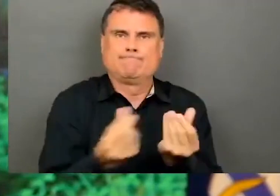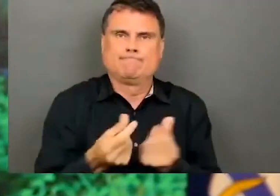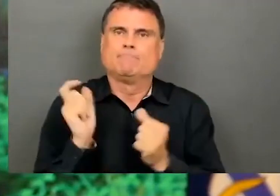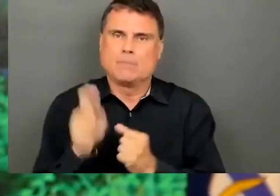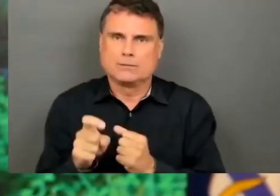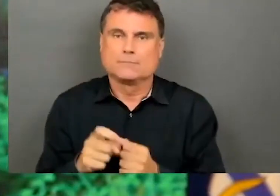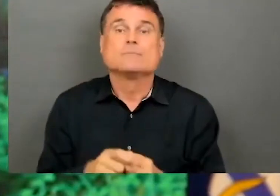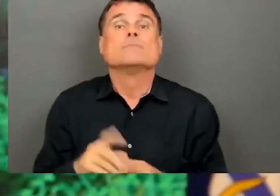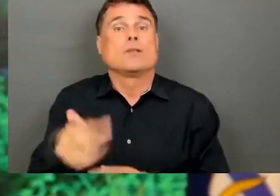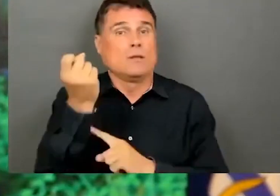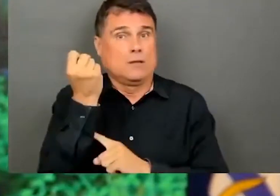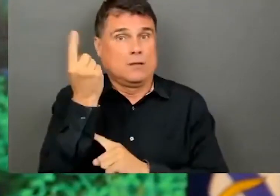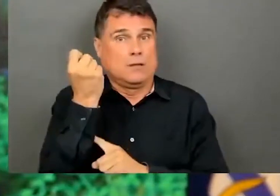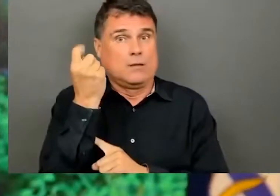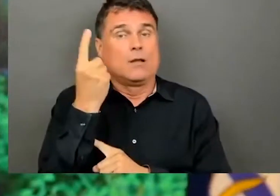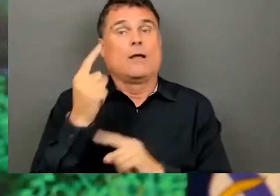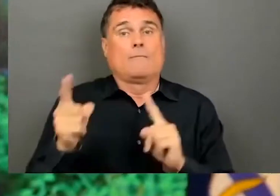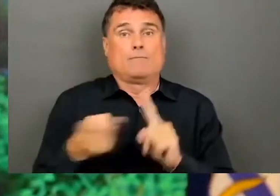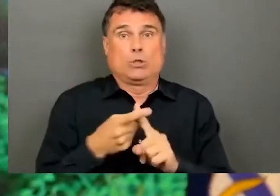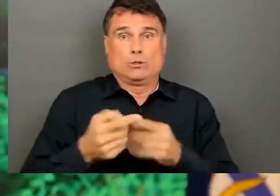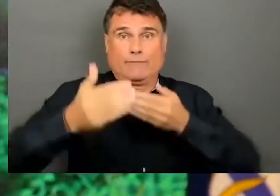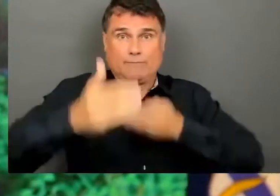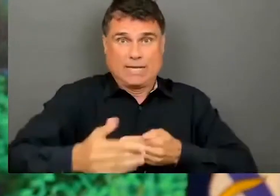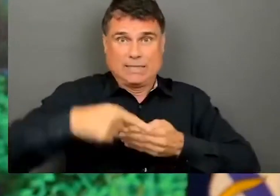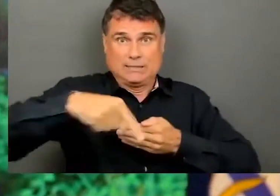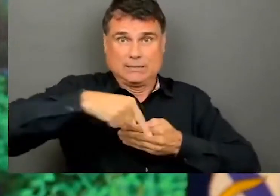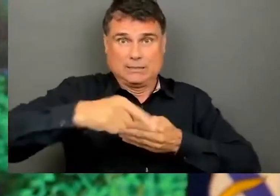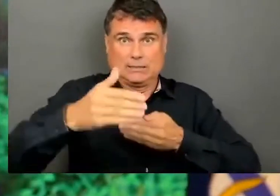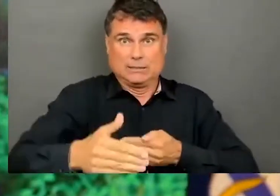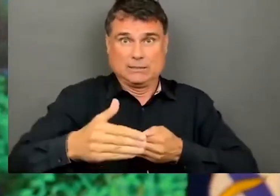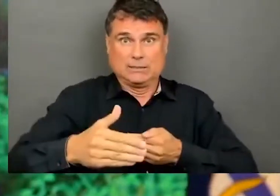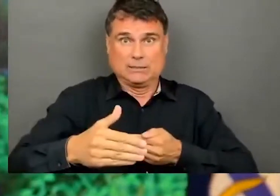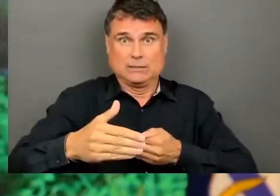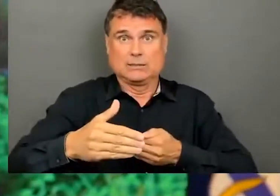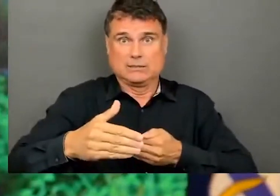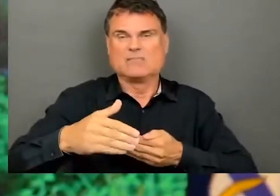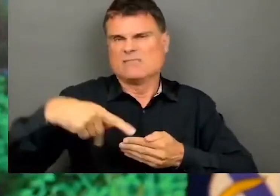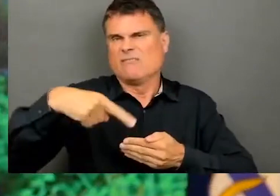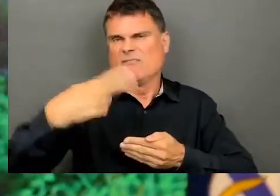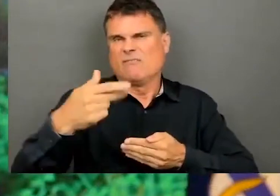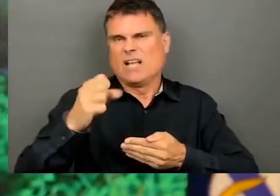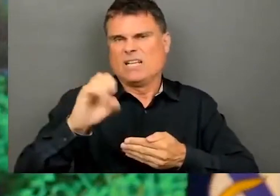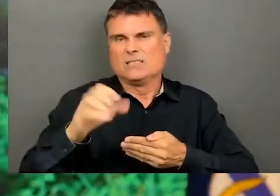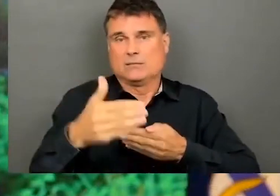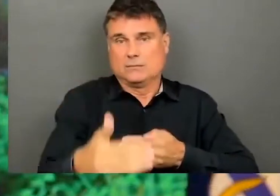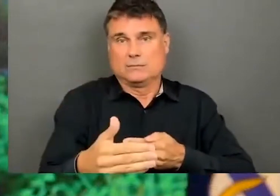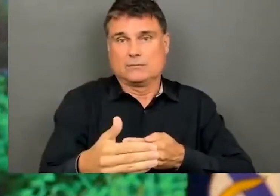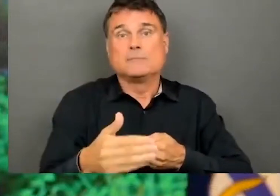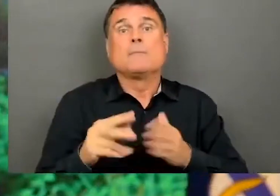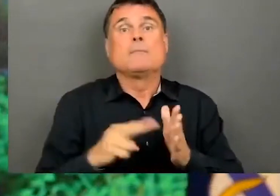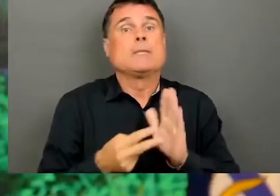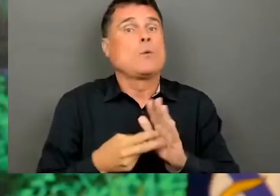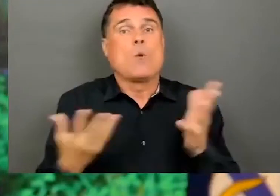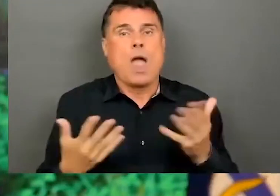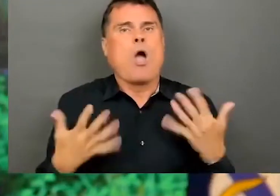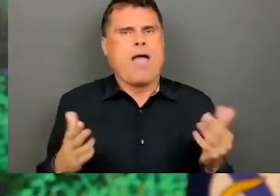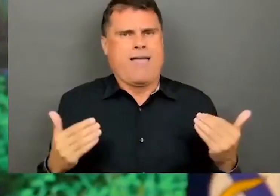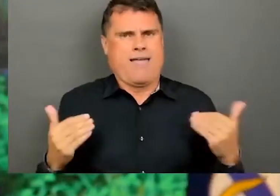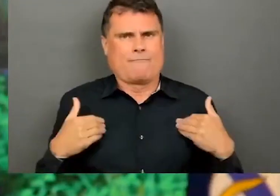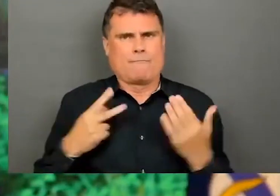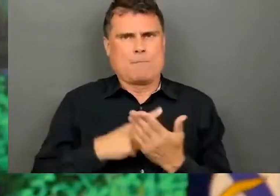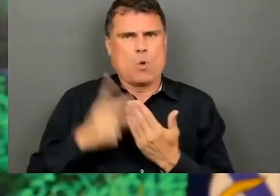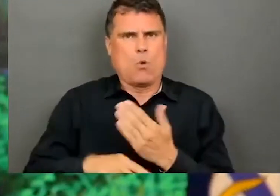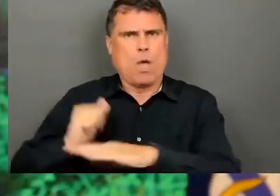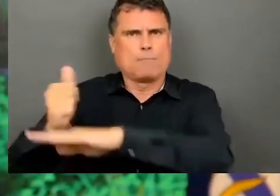phase of this expansion, prescribed safer supply will be available in existing health authority-funded programs that currently